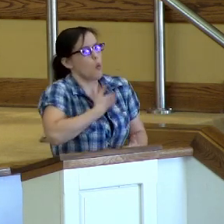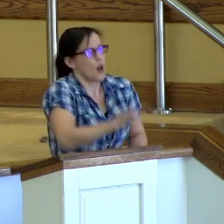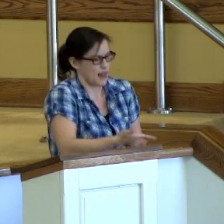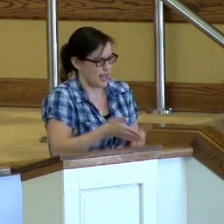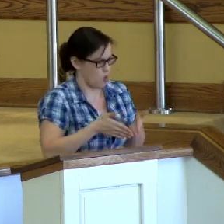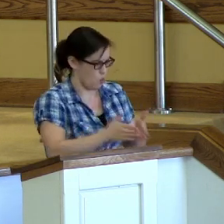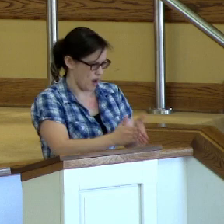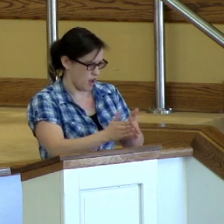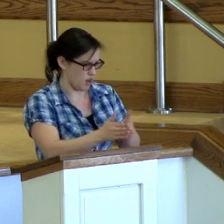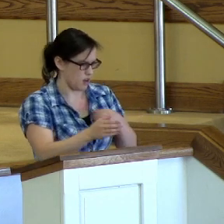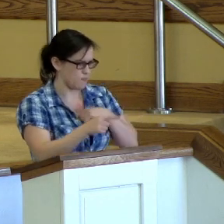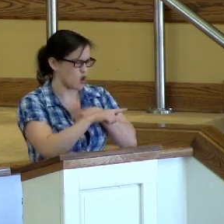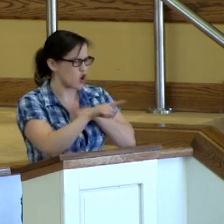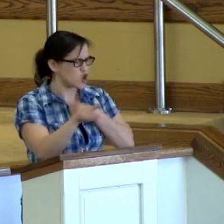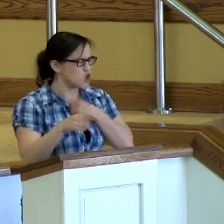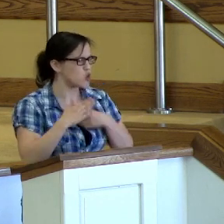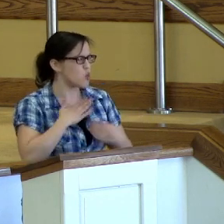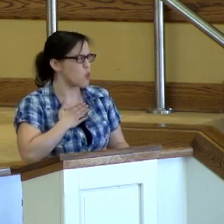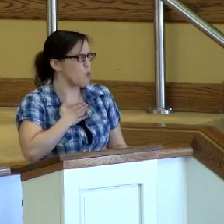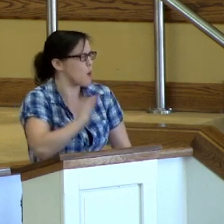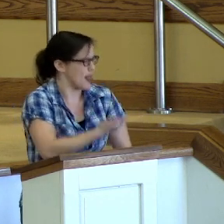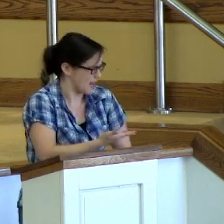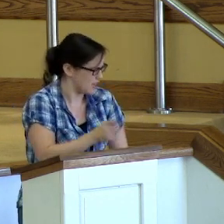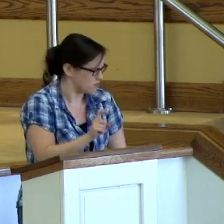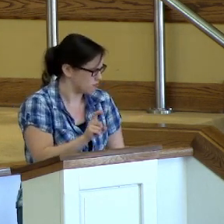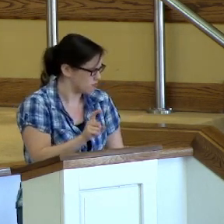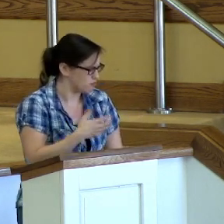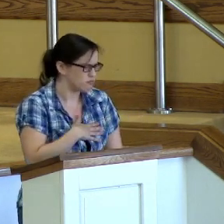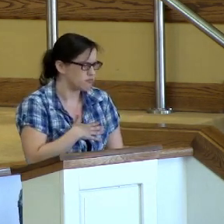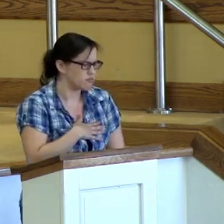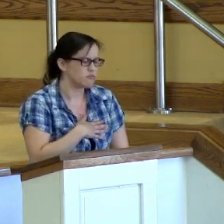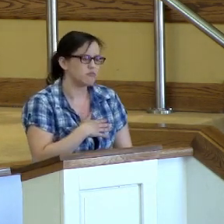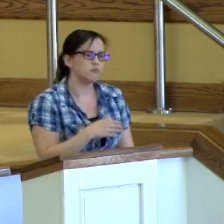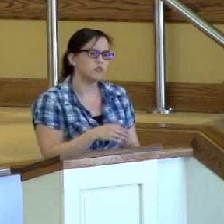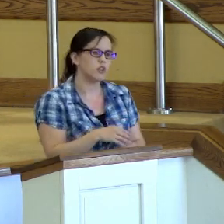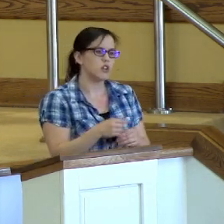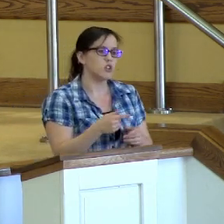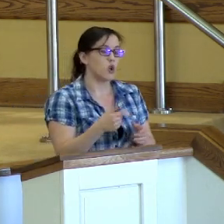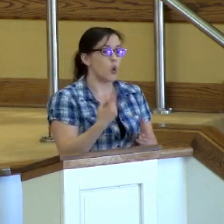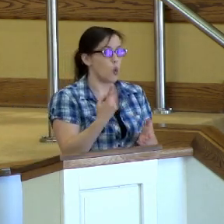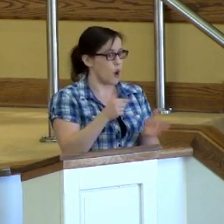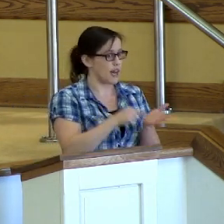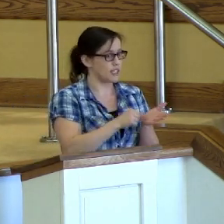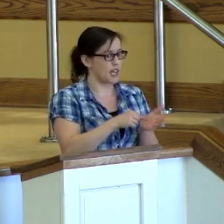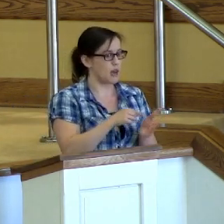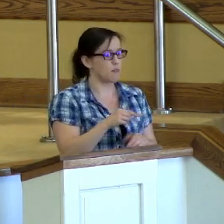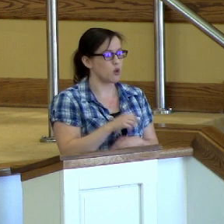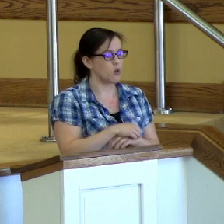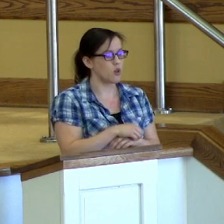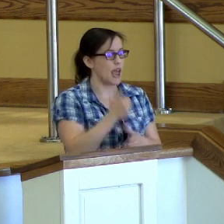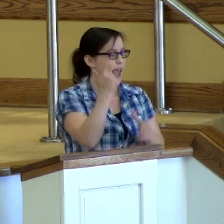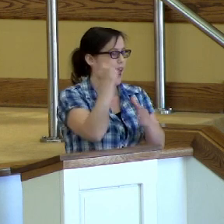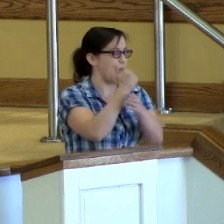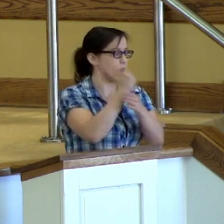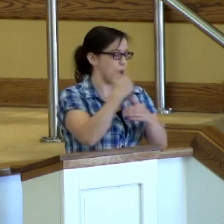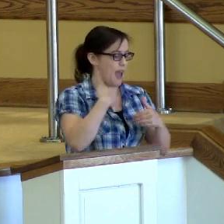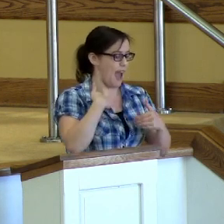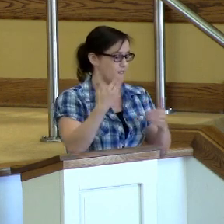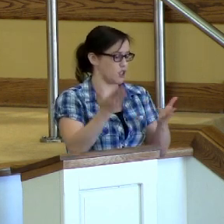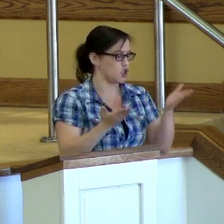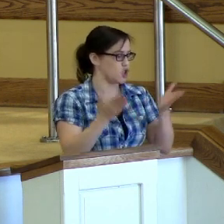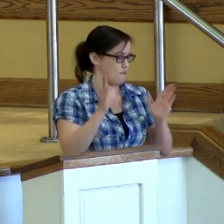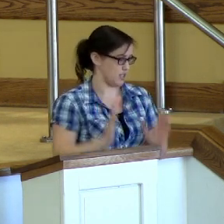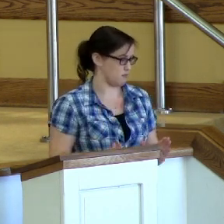sometimes we just see how things go. We have Abraham's servant. Abraham's servant went to go get Rebekah. And